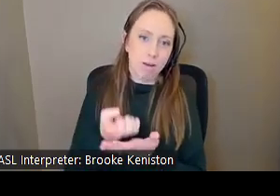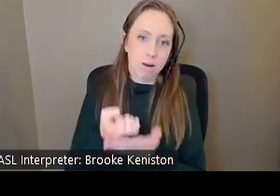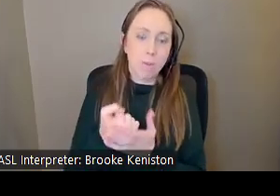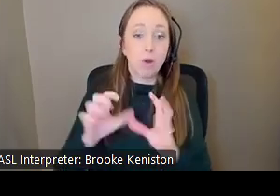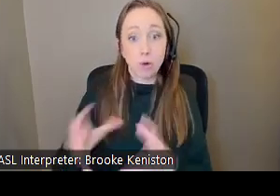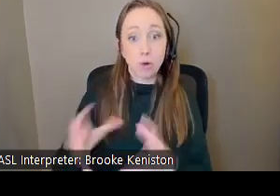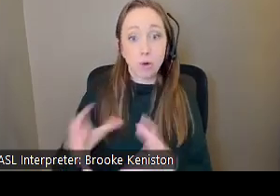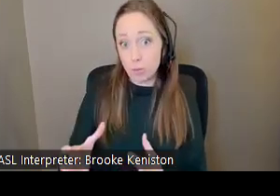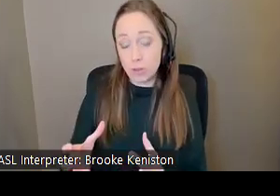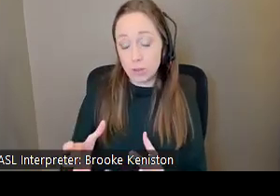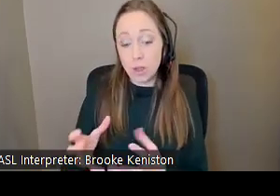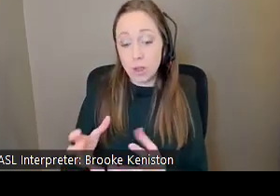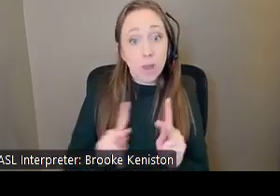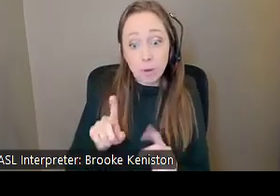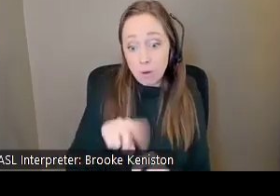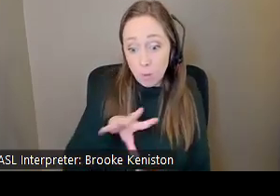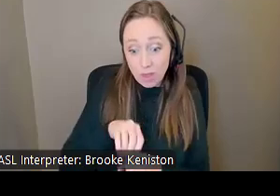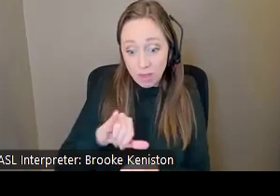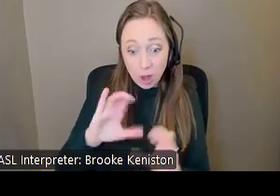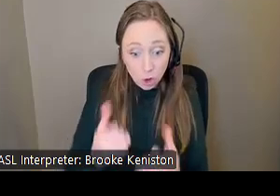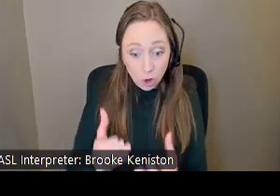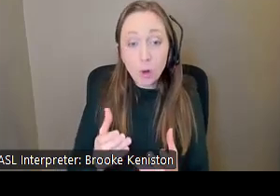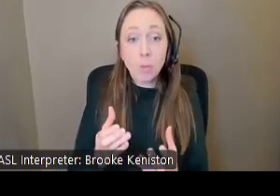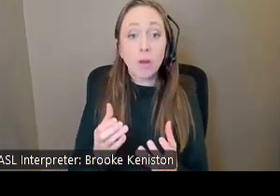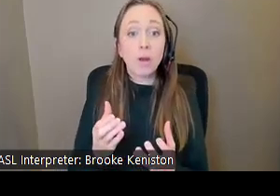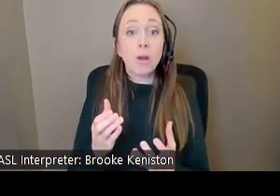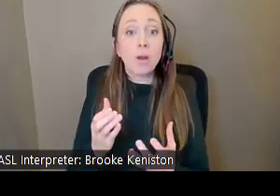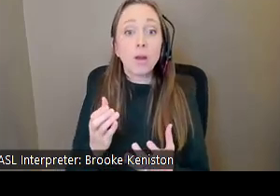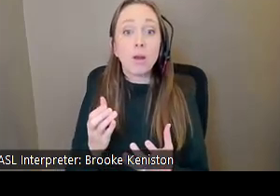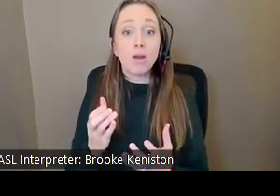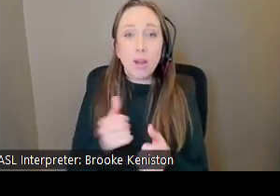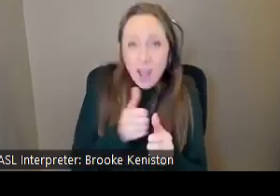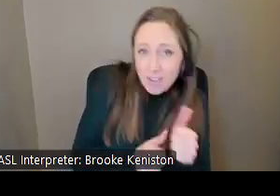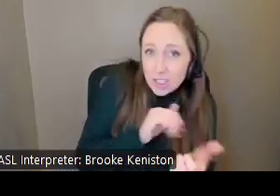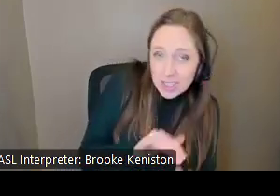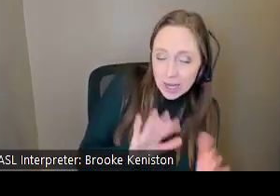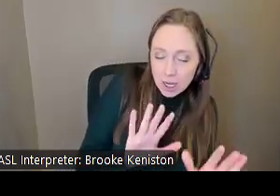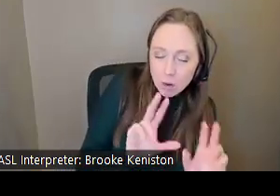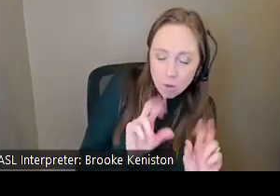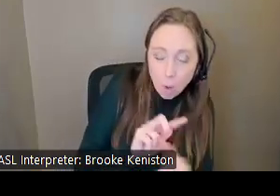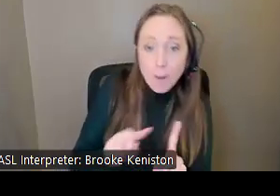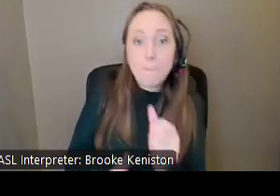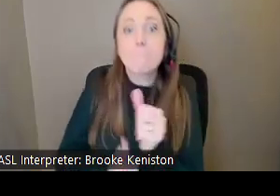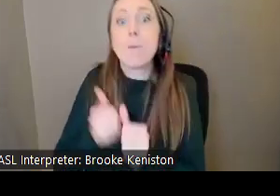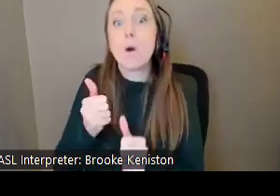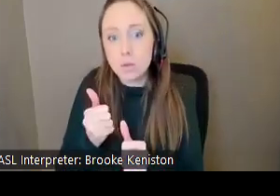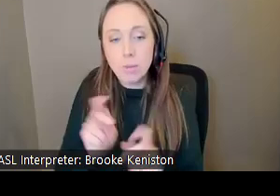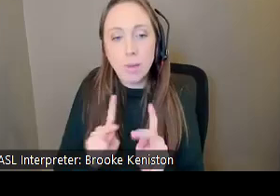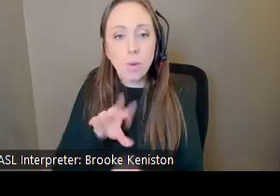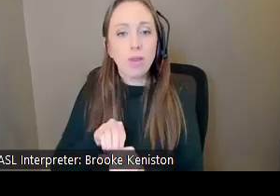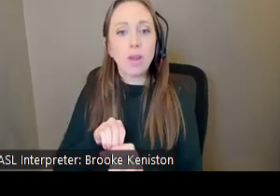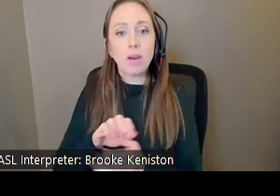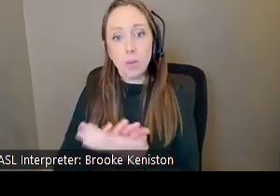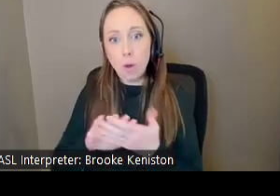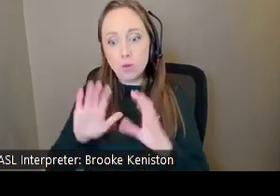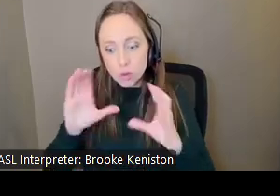They have the literacy components at times. I'm not saying all studies, but the majority of our evidence base is built